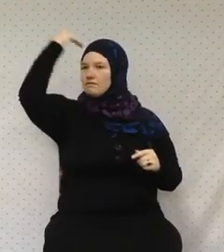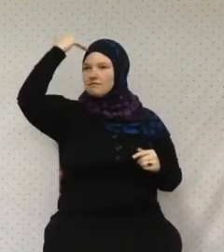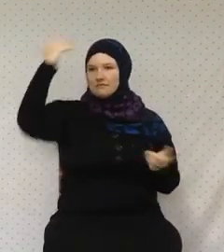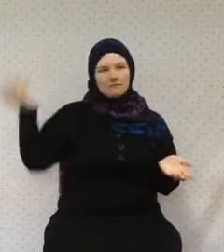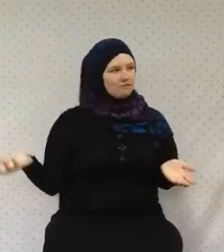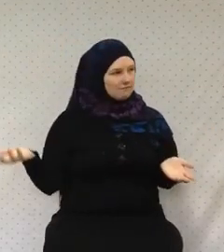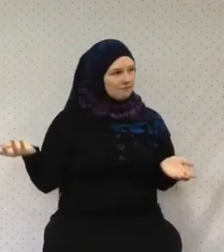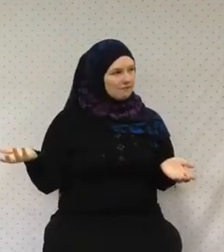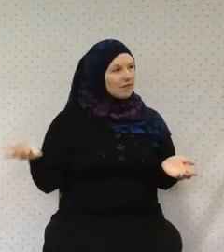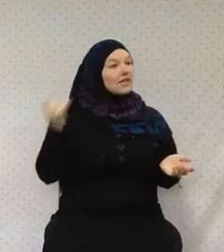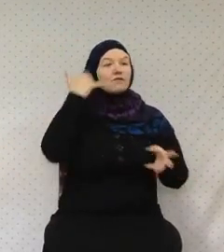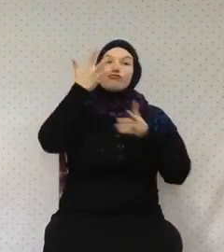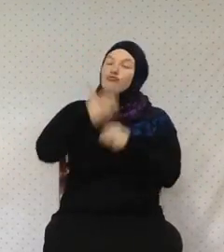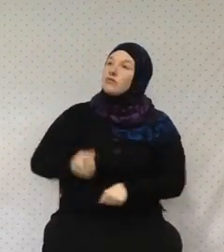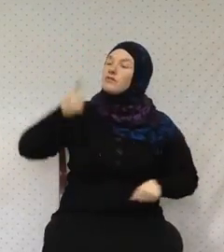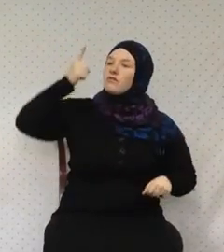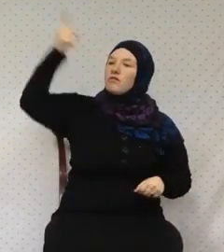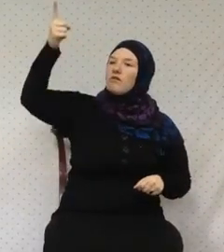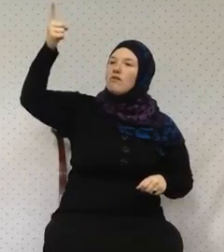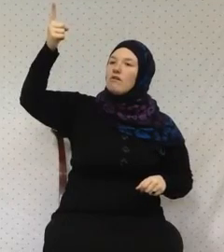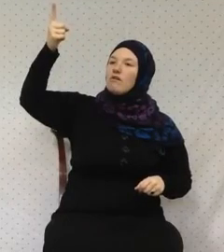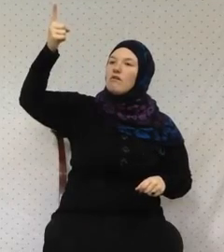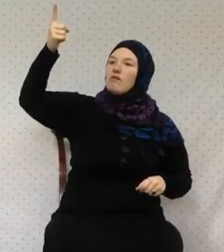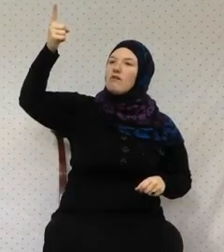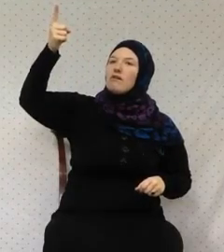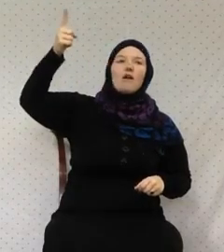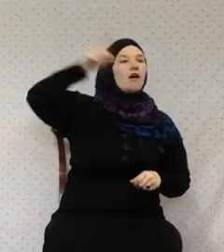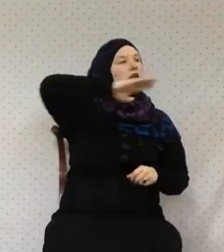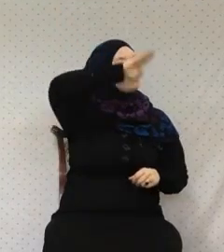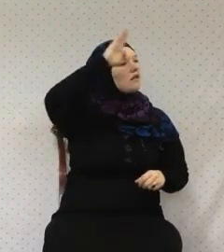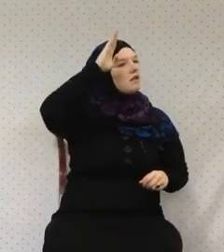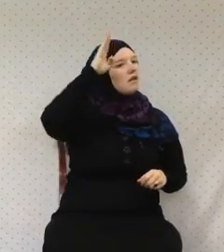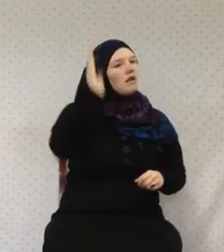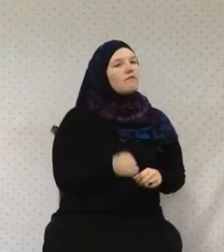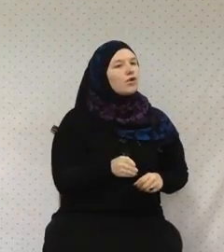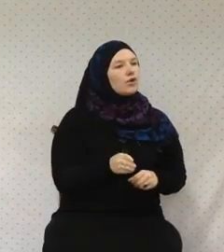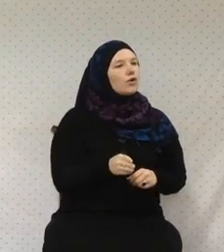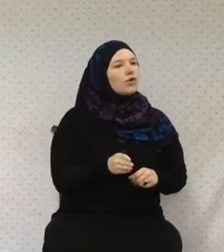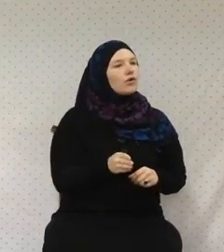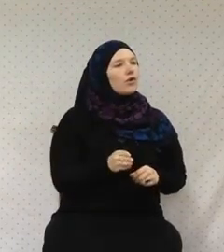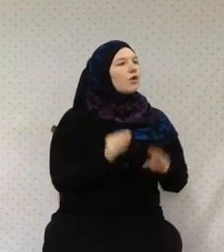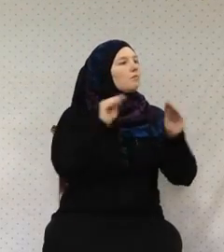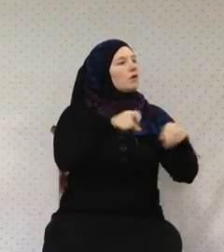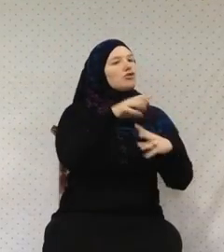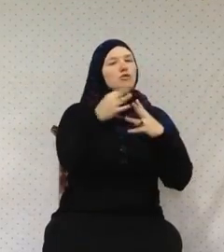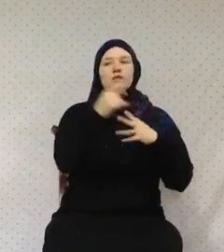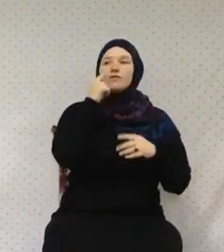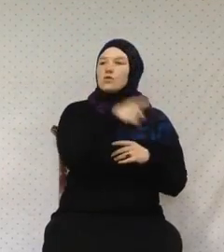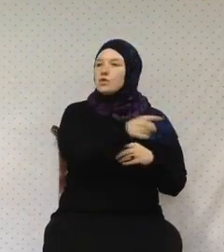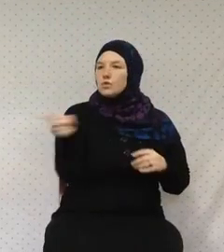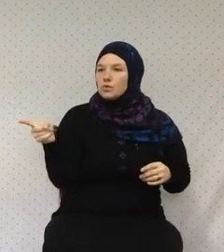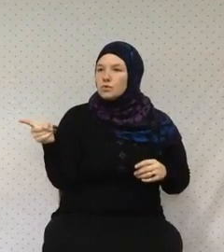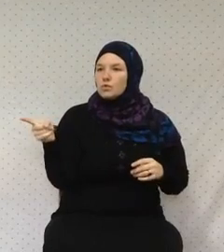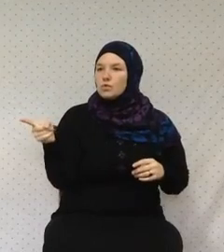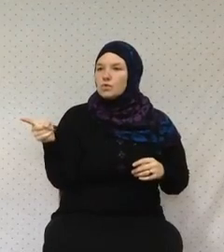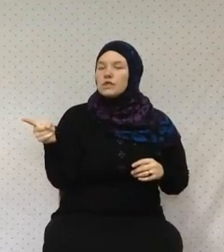of Allah. So when you trust Allah, never put His actions or His choices for you, His